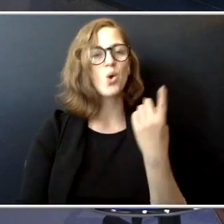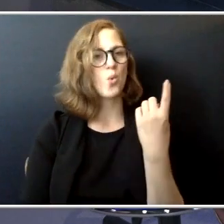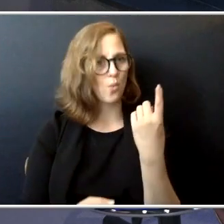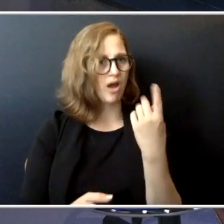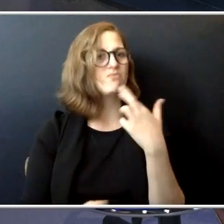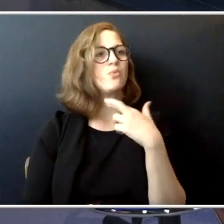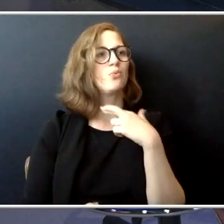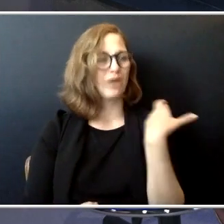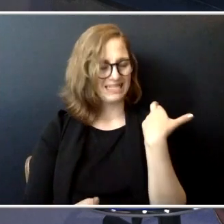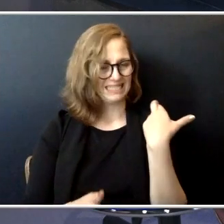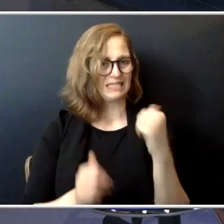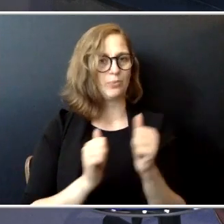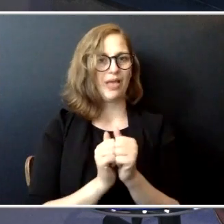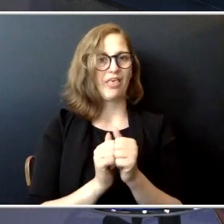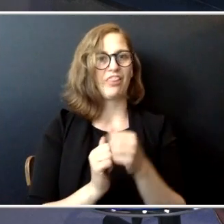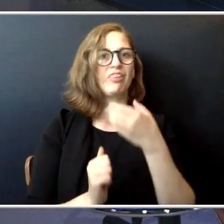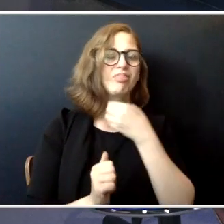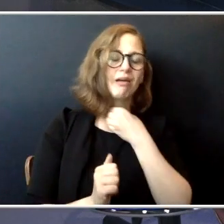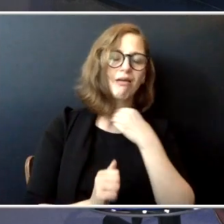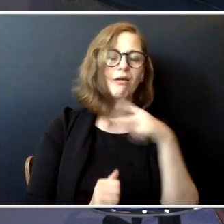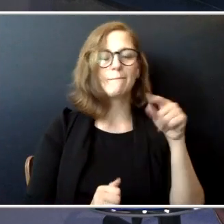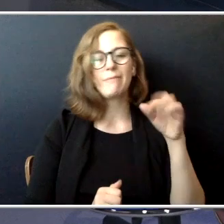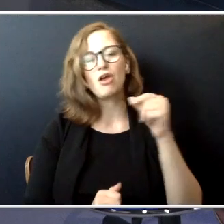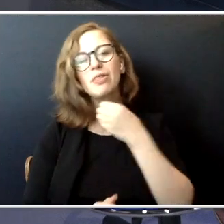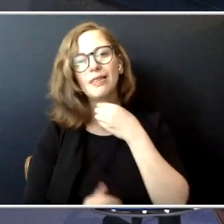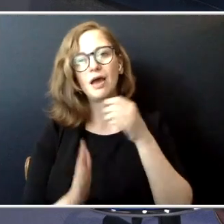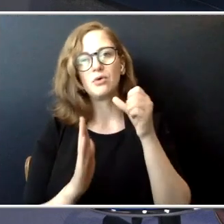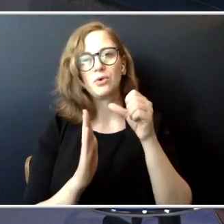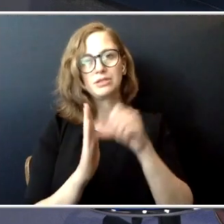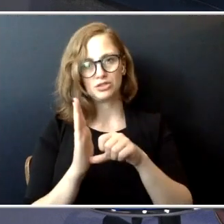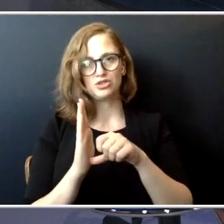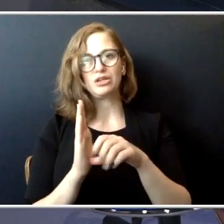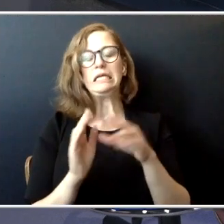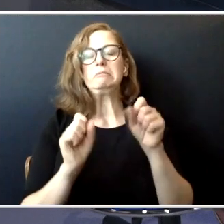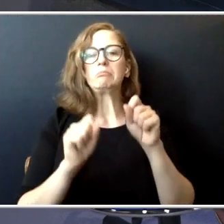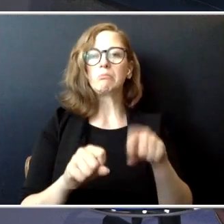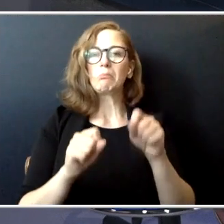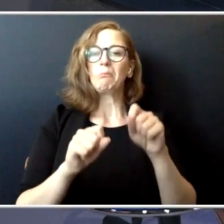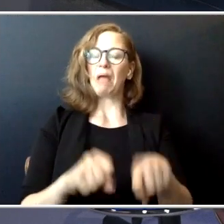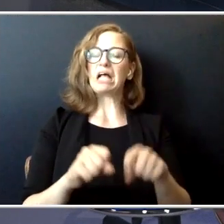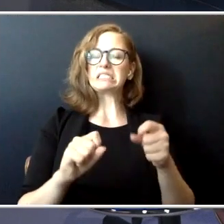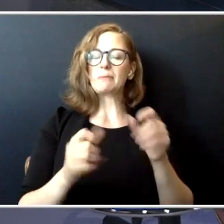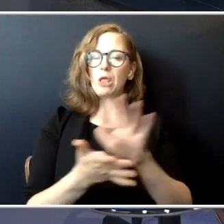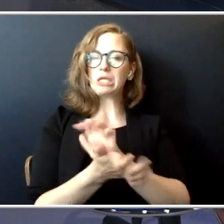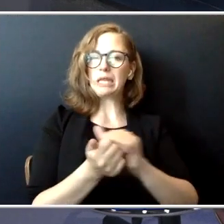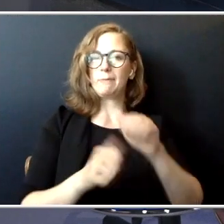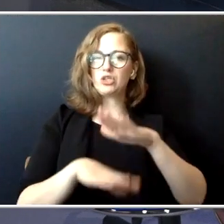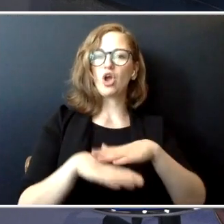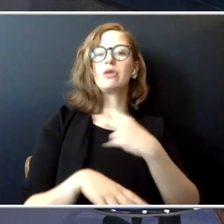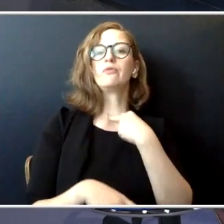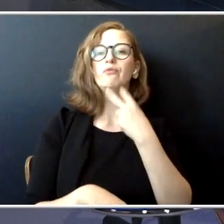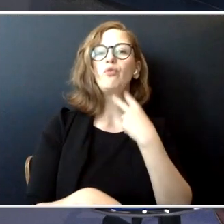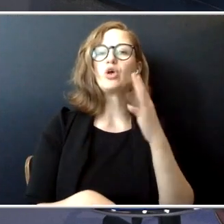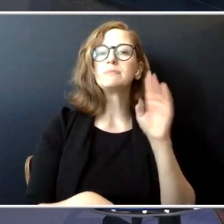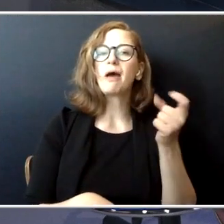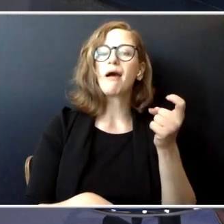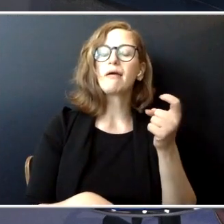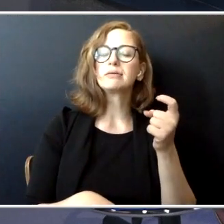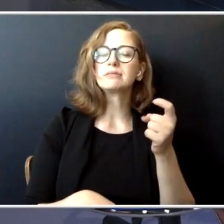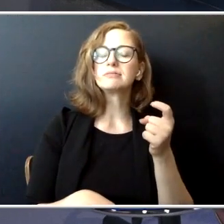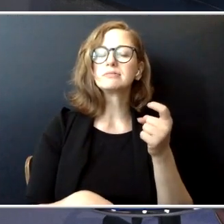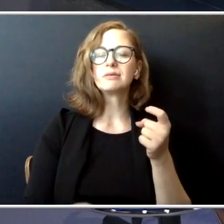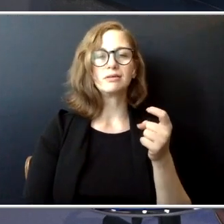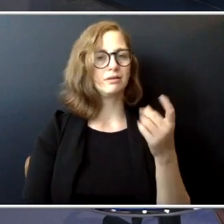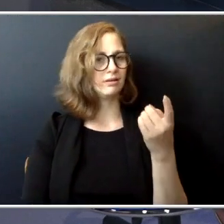is possible damage to the voice box, what doctors would call the larynx. Dr. Buchek, how were you able